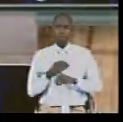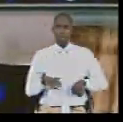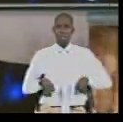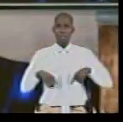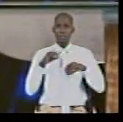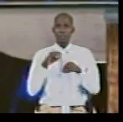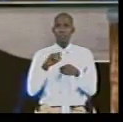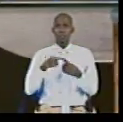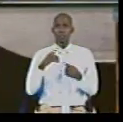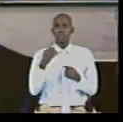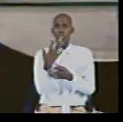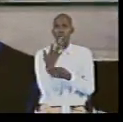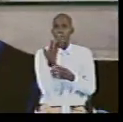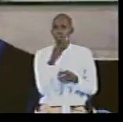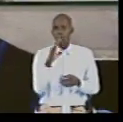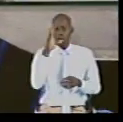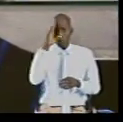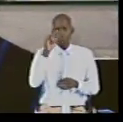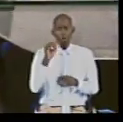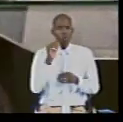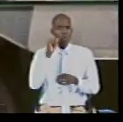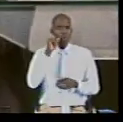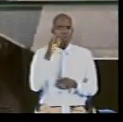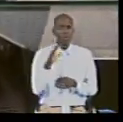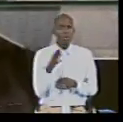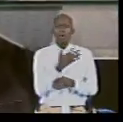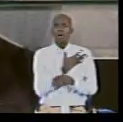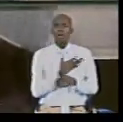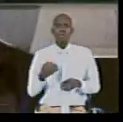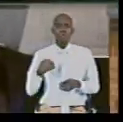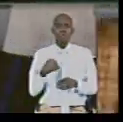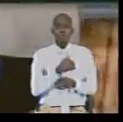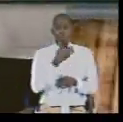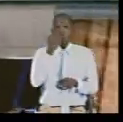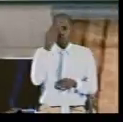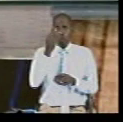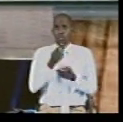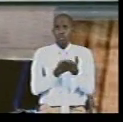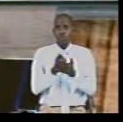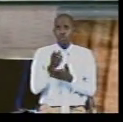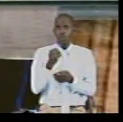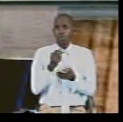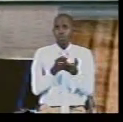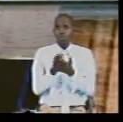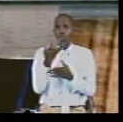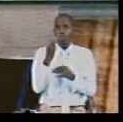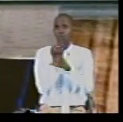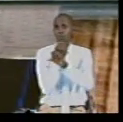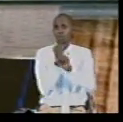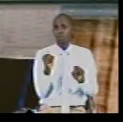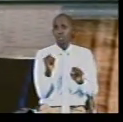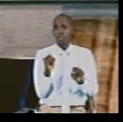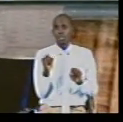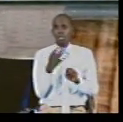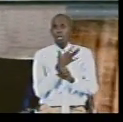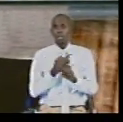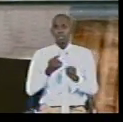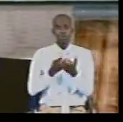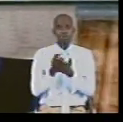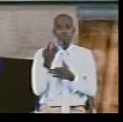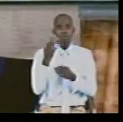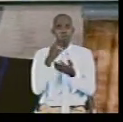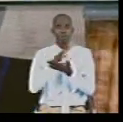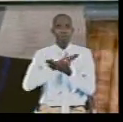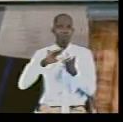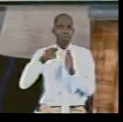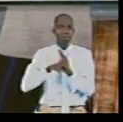a man, of a woman, and we know the truth of salvation, and the truth of righteousness, and